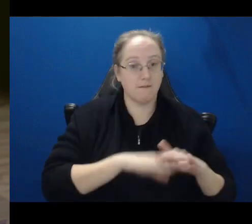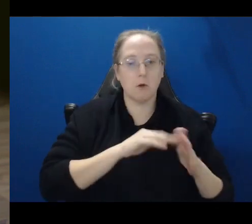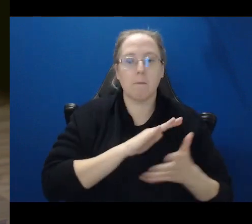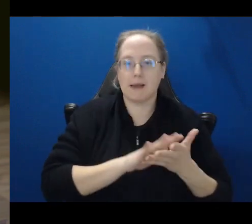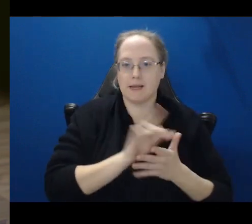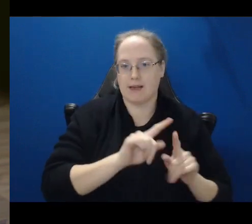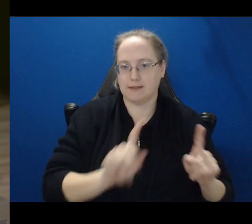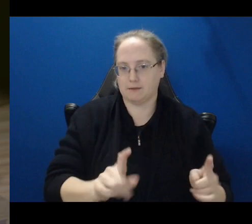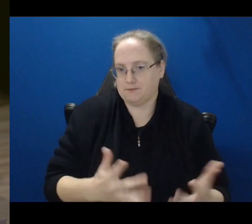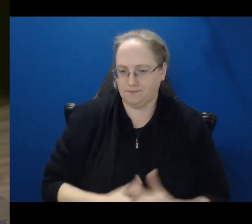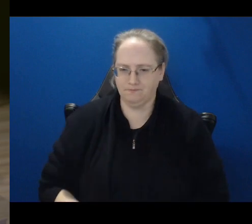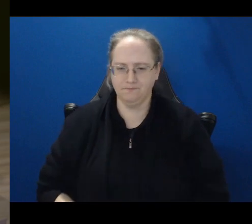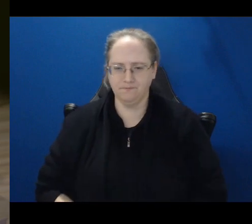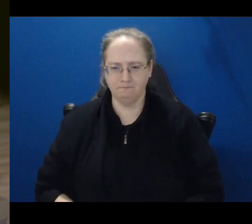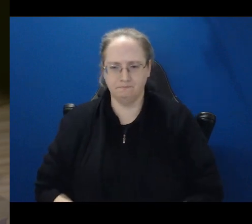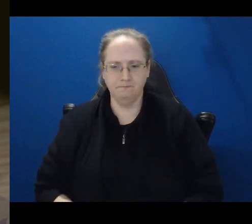statement?